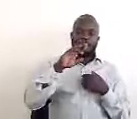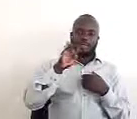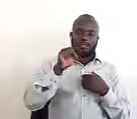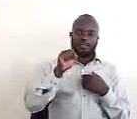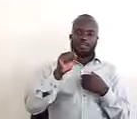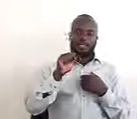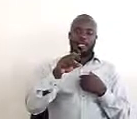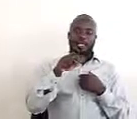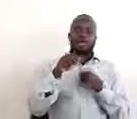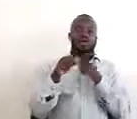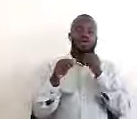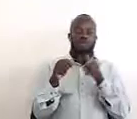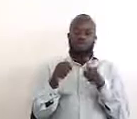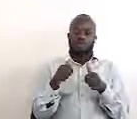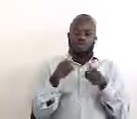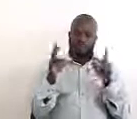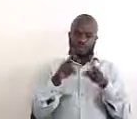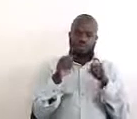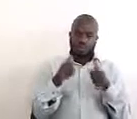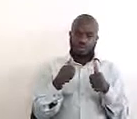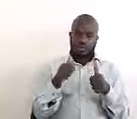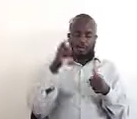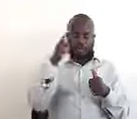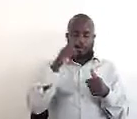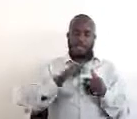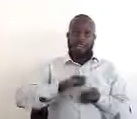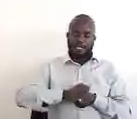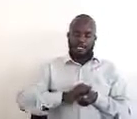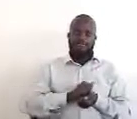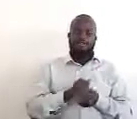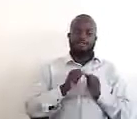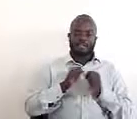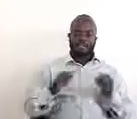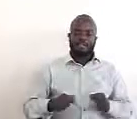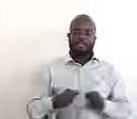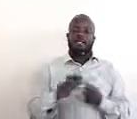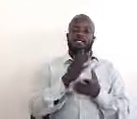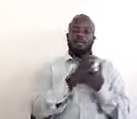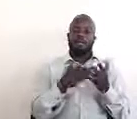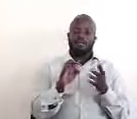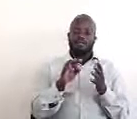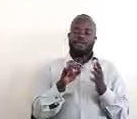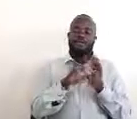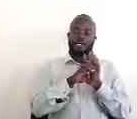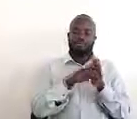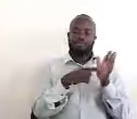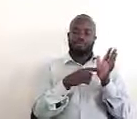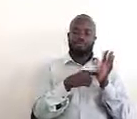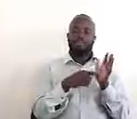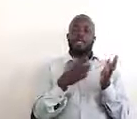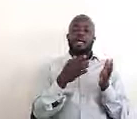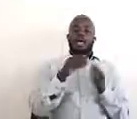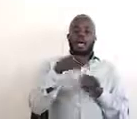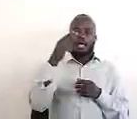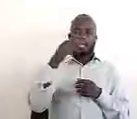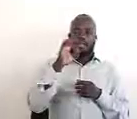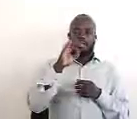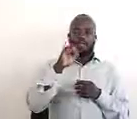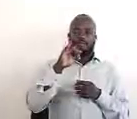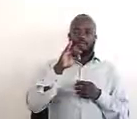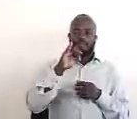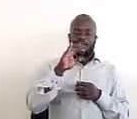carbohydrates, and that's really good for your digestive system overall. So there are some examples of high fiber foods.